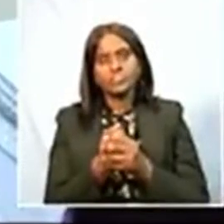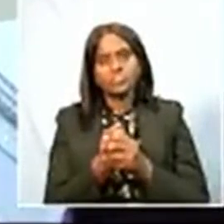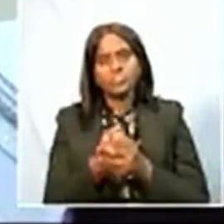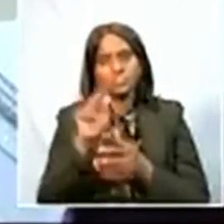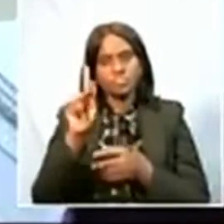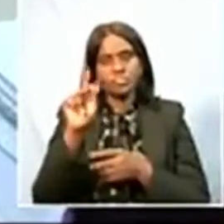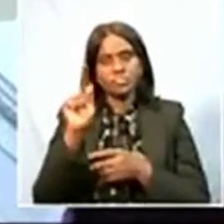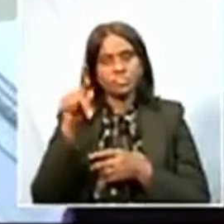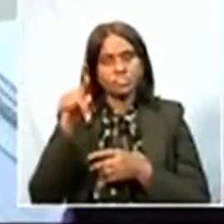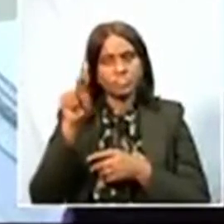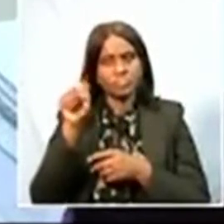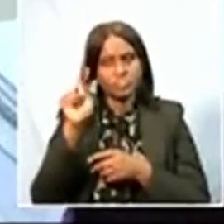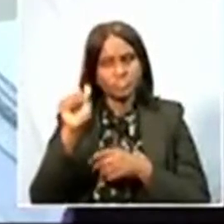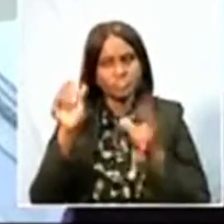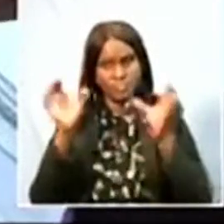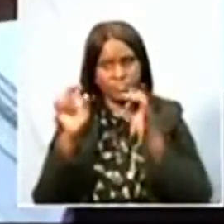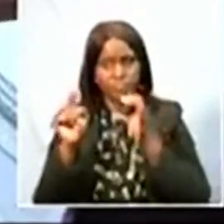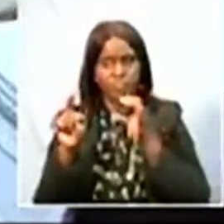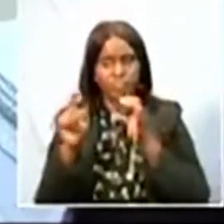KAPUTA Council